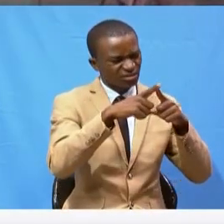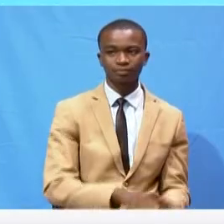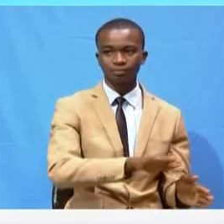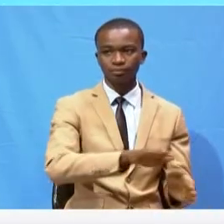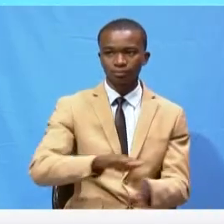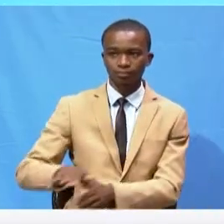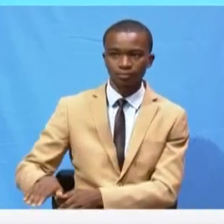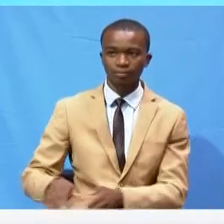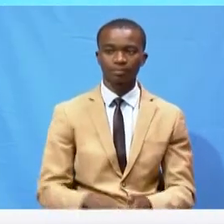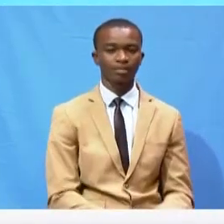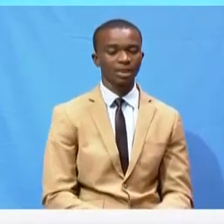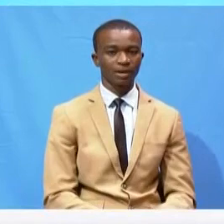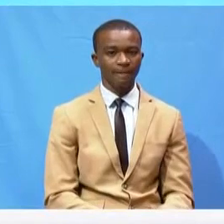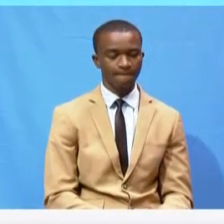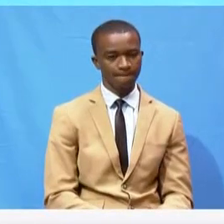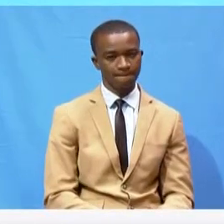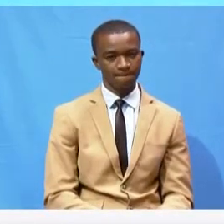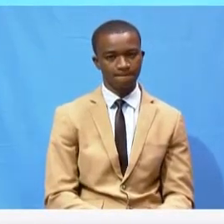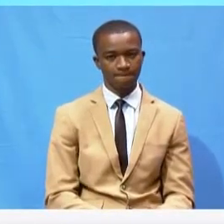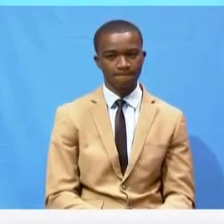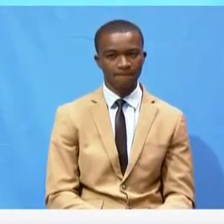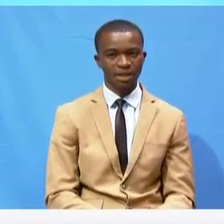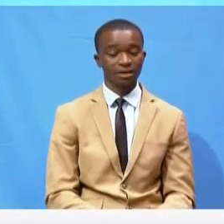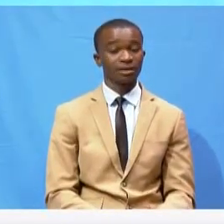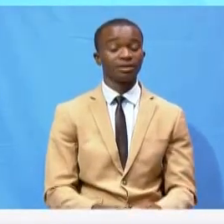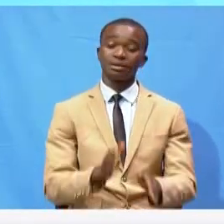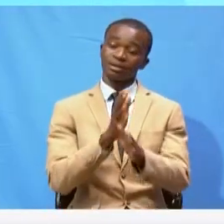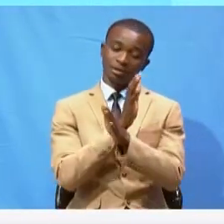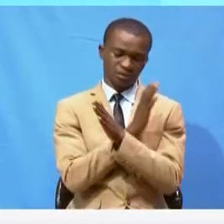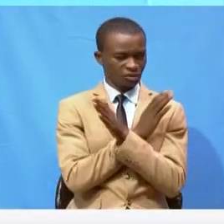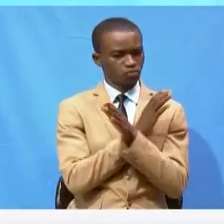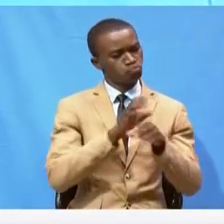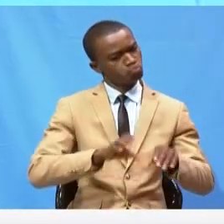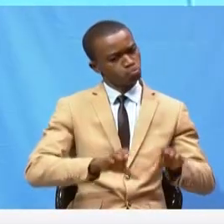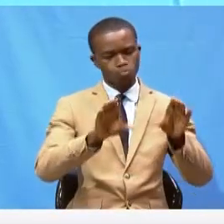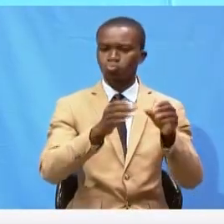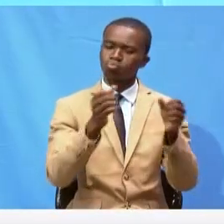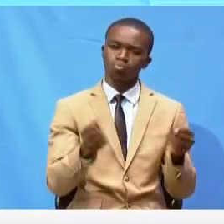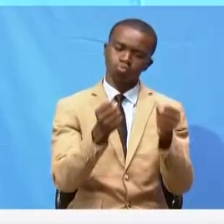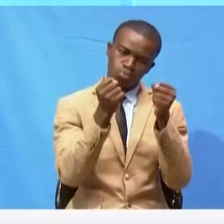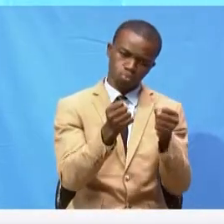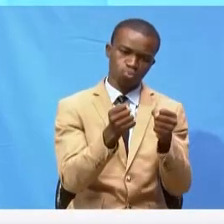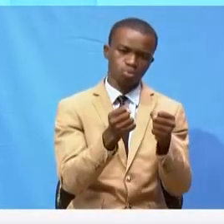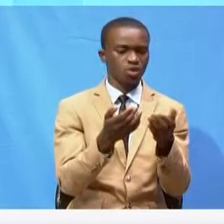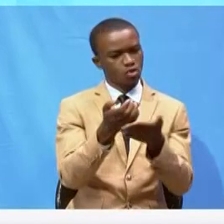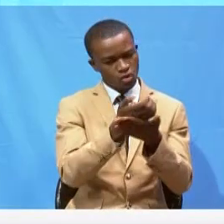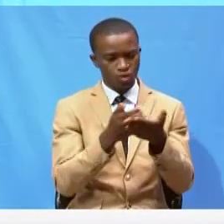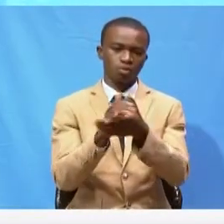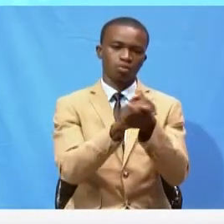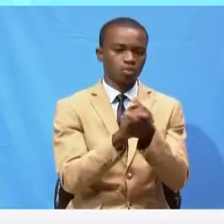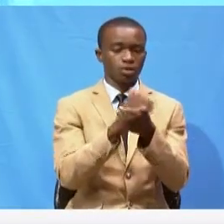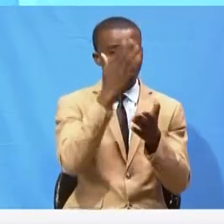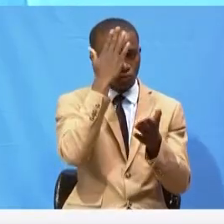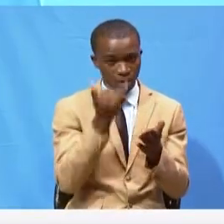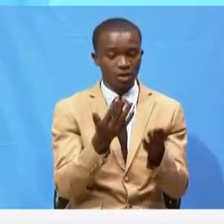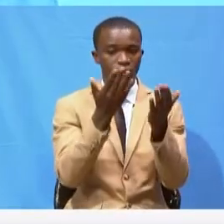Zanis. Zambia has continued to strengthen its bilateral relations with other countries in the region in a bid to foster